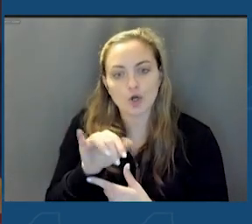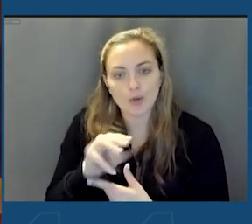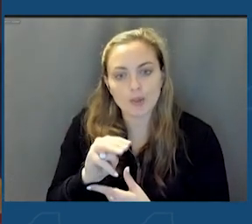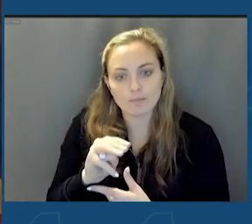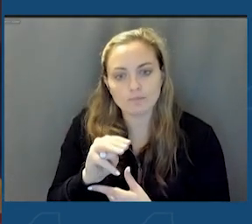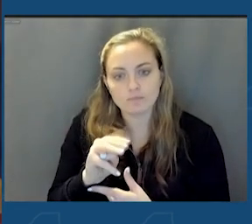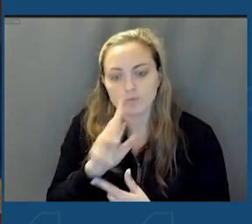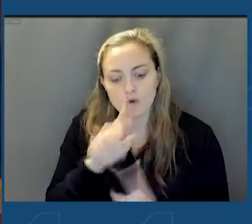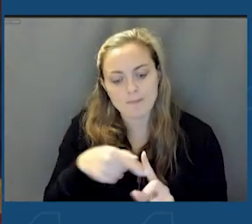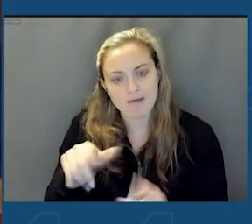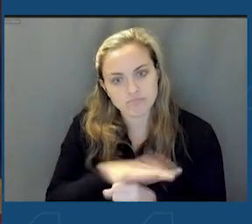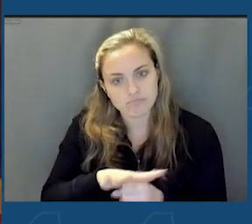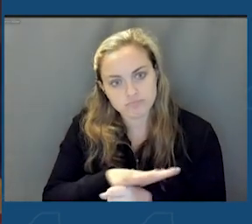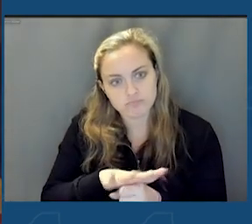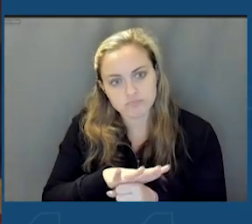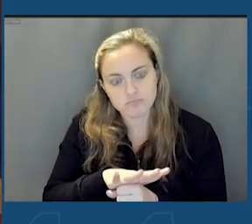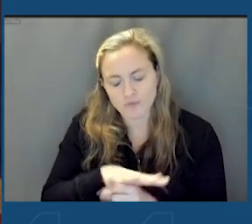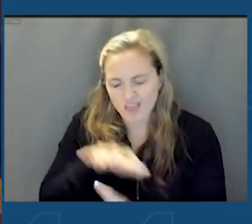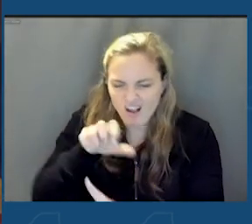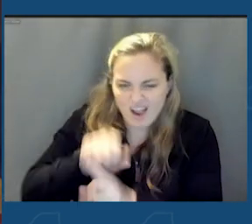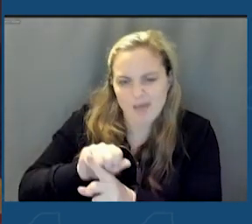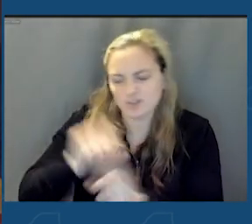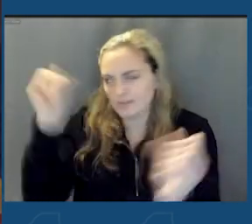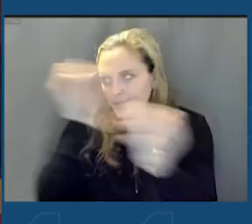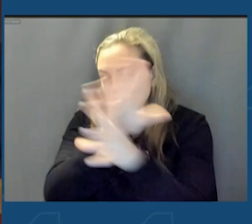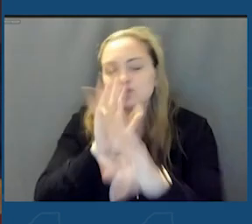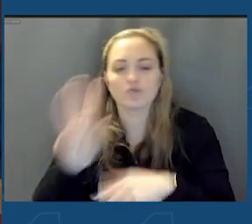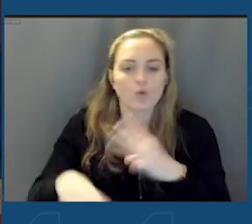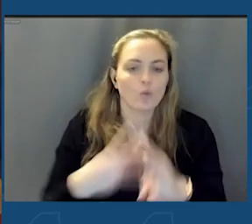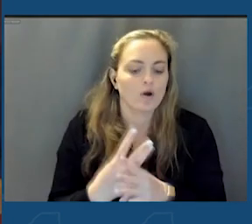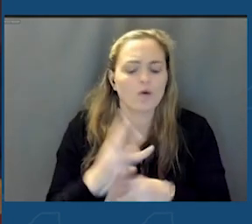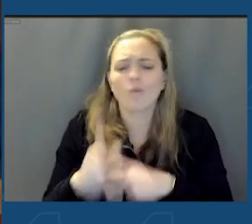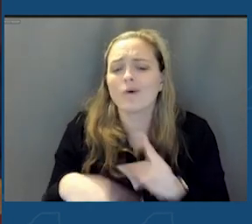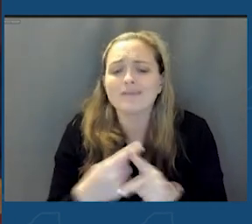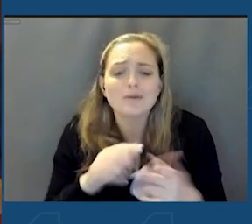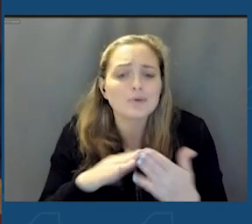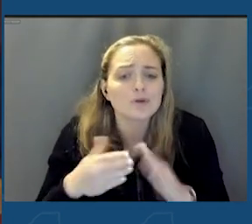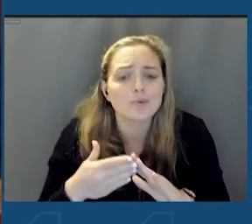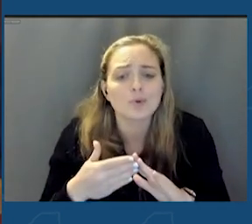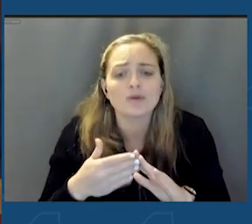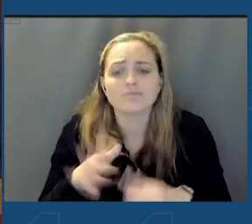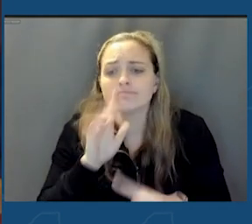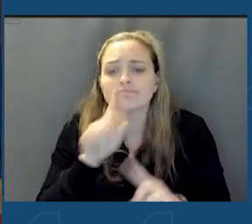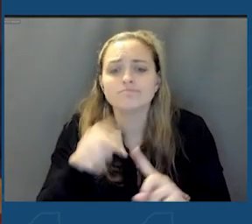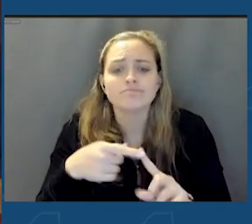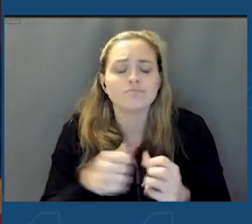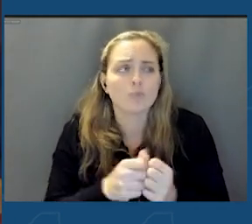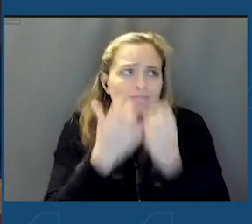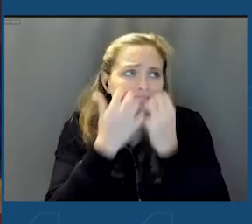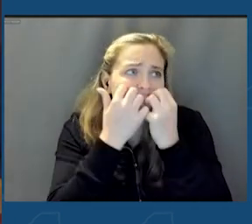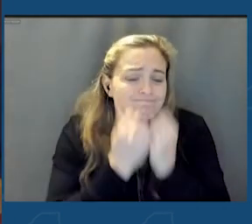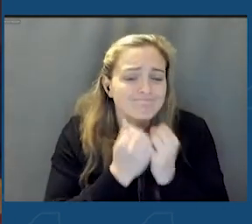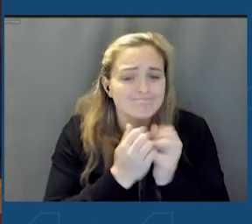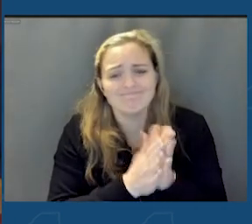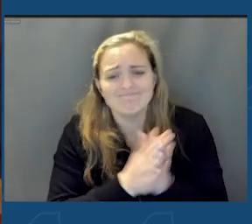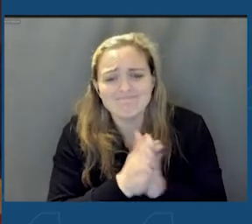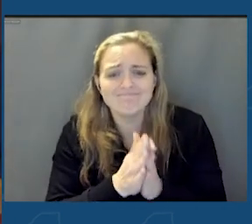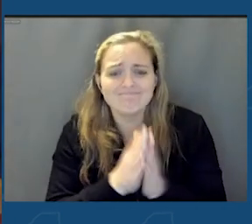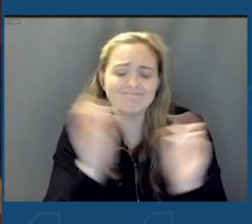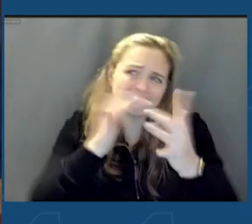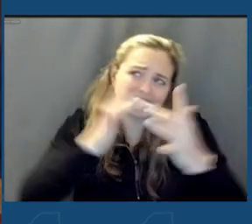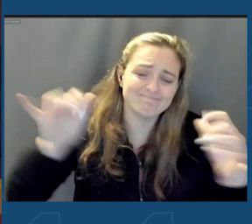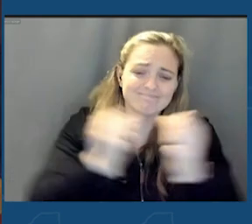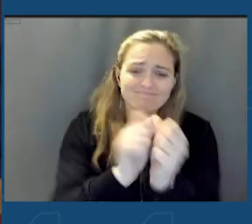has captured the imagination of the world. You know, what kind of community is talked about with such passion and vibrancy in a